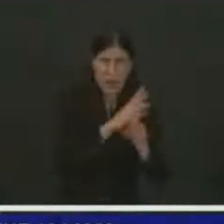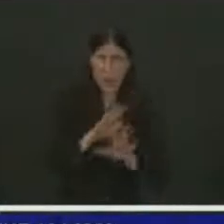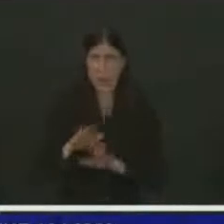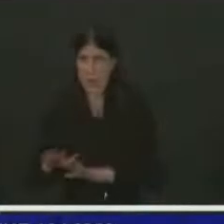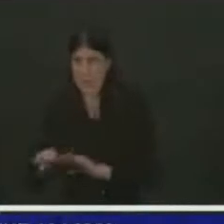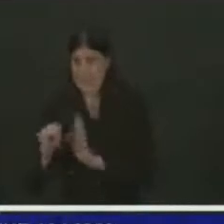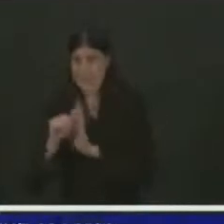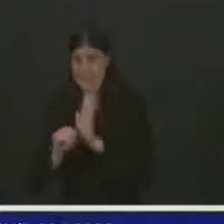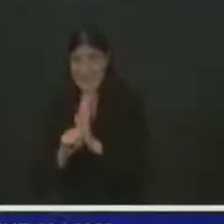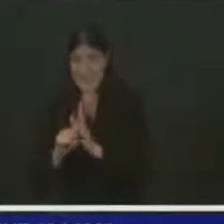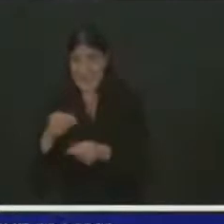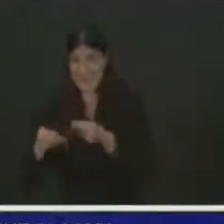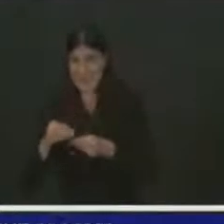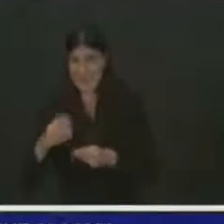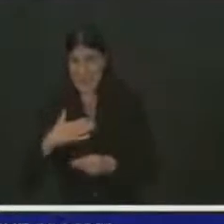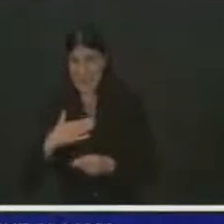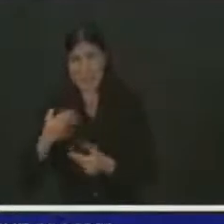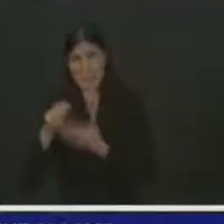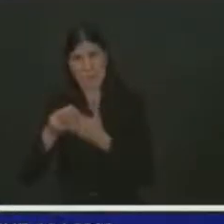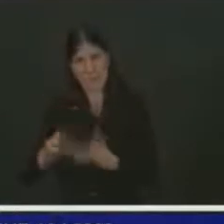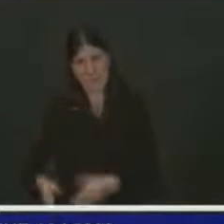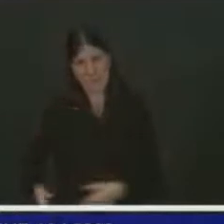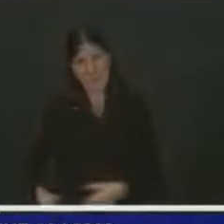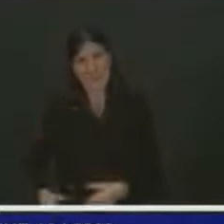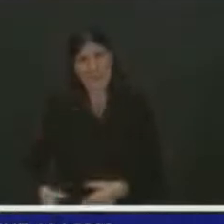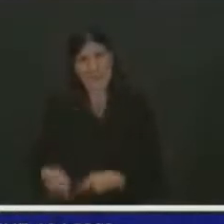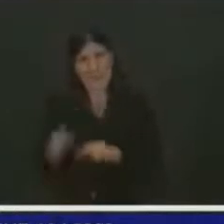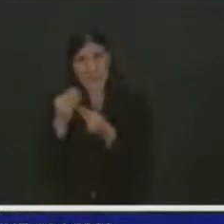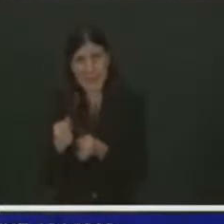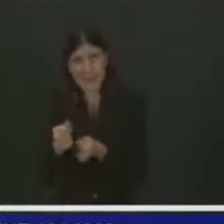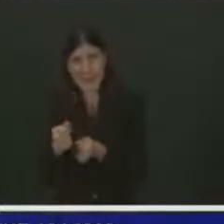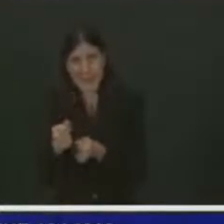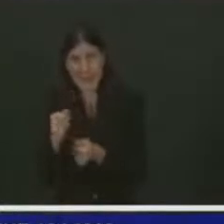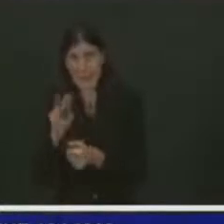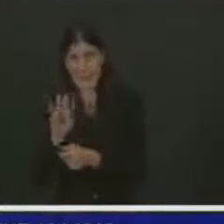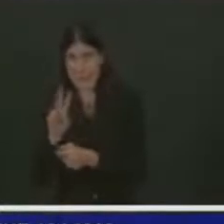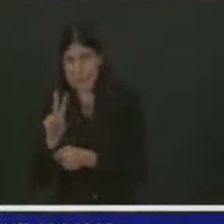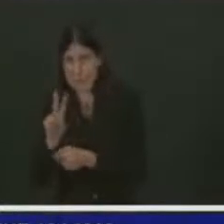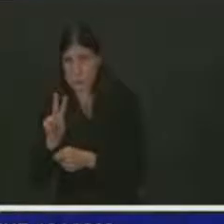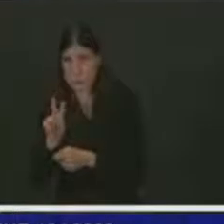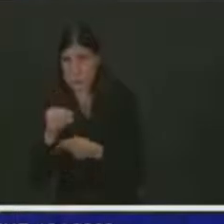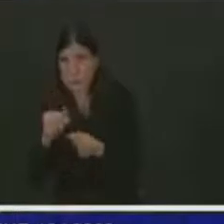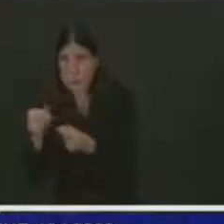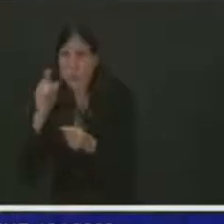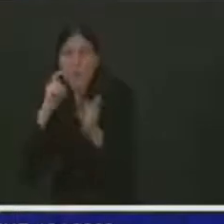formula. In fact, I think there probably will have to be, just like there's going to have to be in many places.